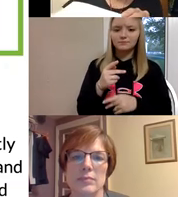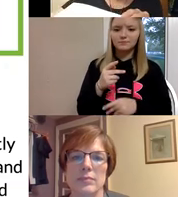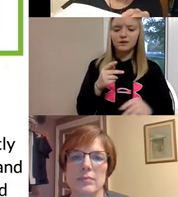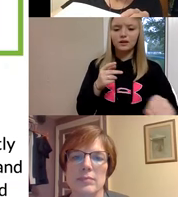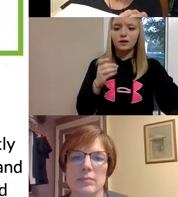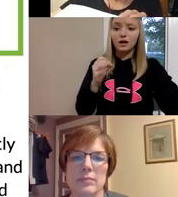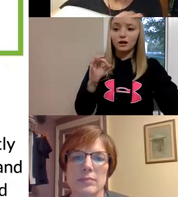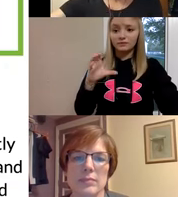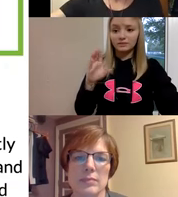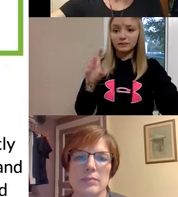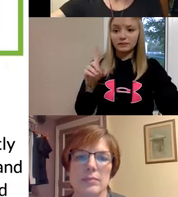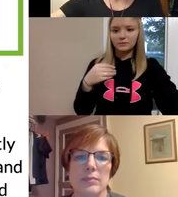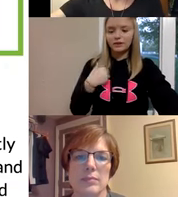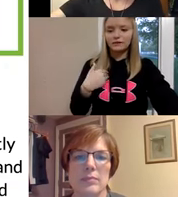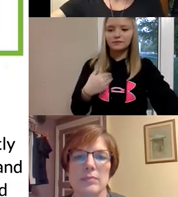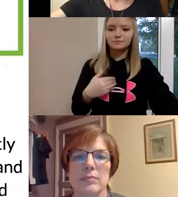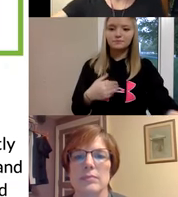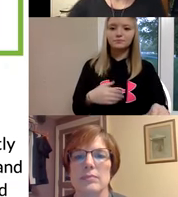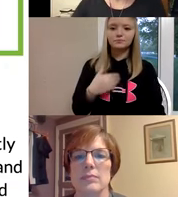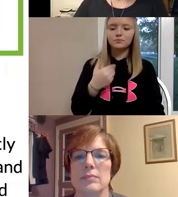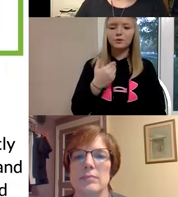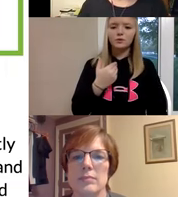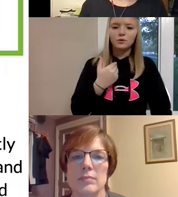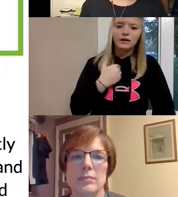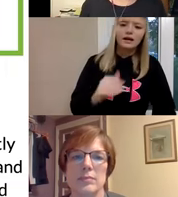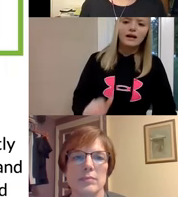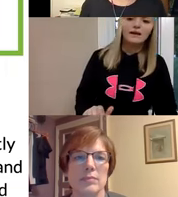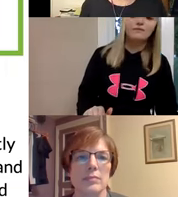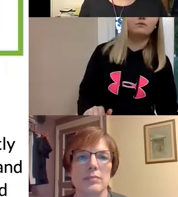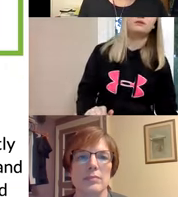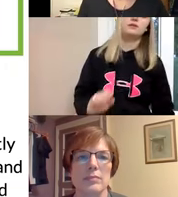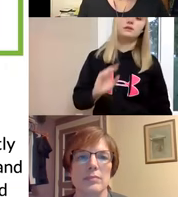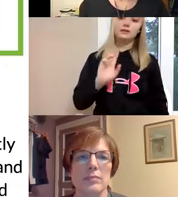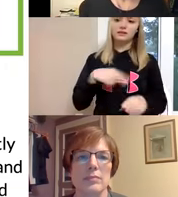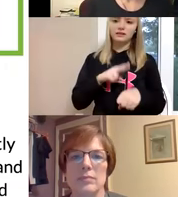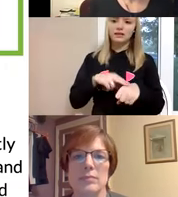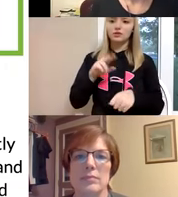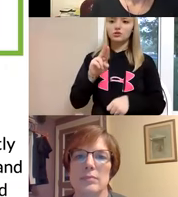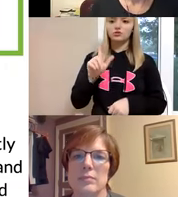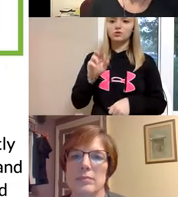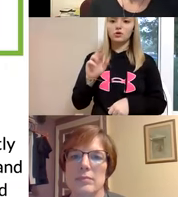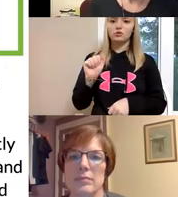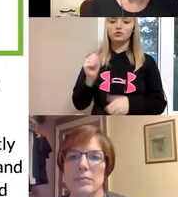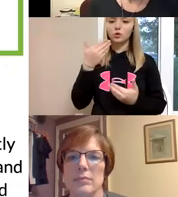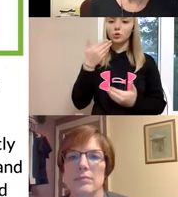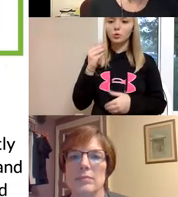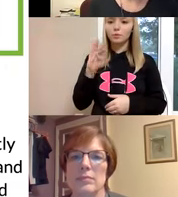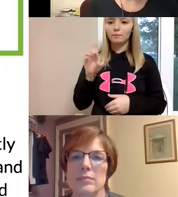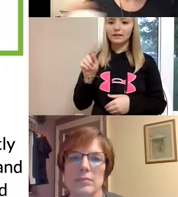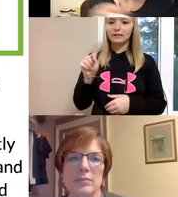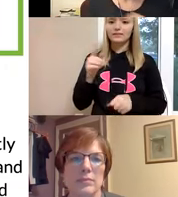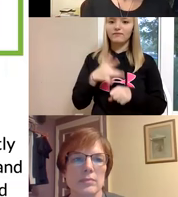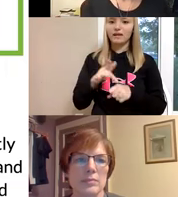CBD that we have. So we have Nature's Ultra Cool Mint. It's available in the